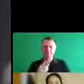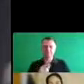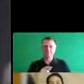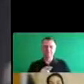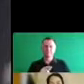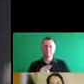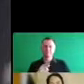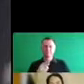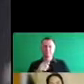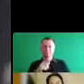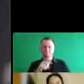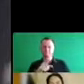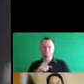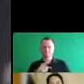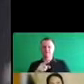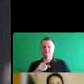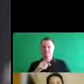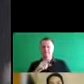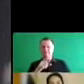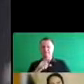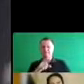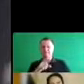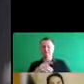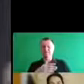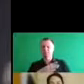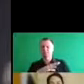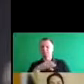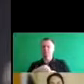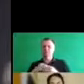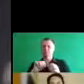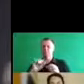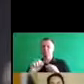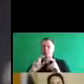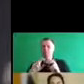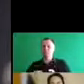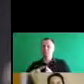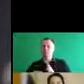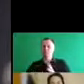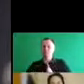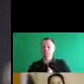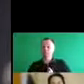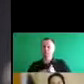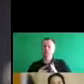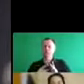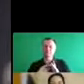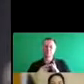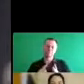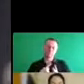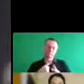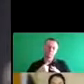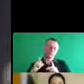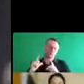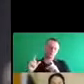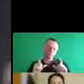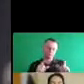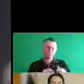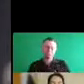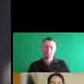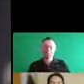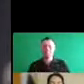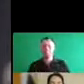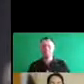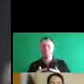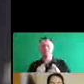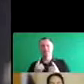is part of an ongoing research project. It's an ongoing thing where you're sifting through images, personal imagery, but intercepting that with